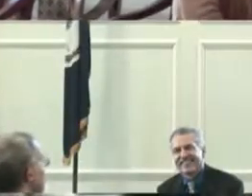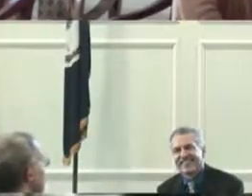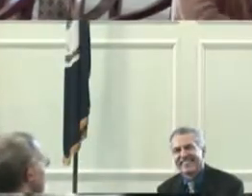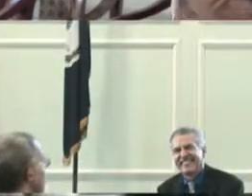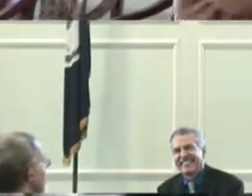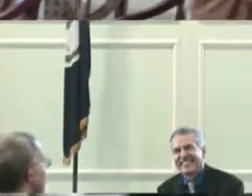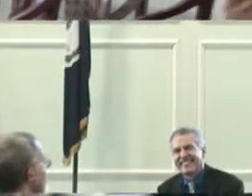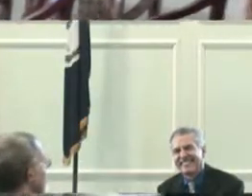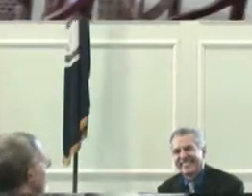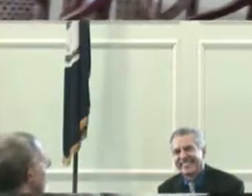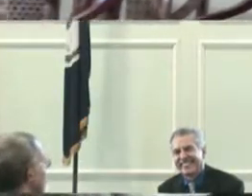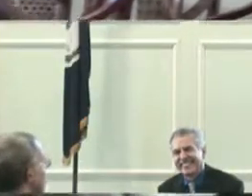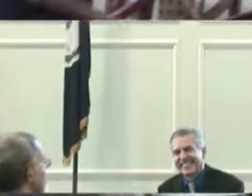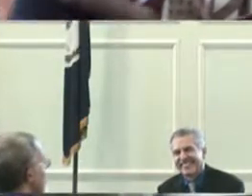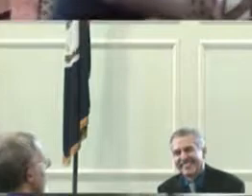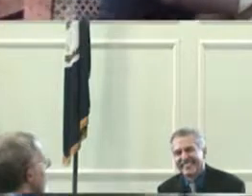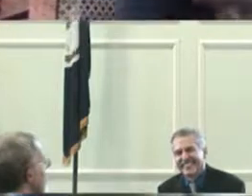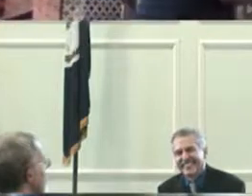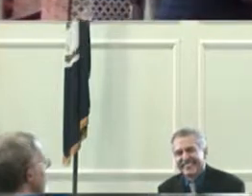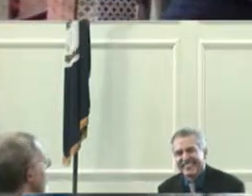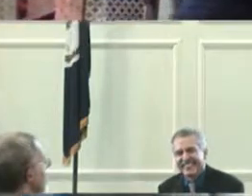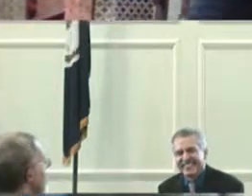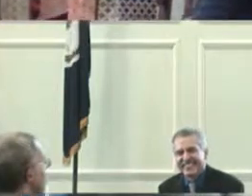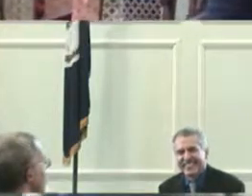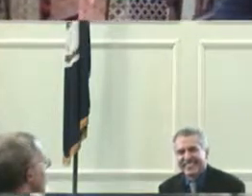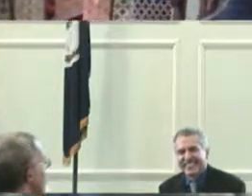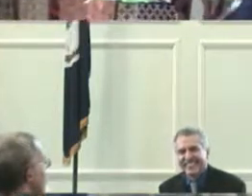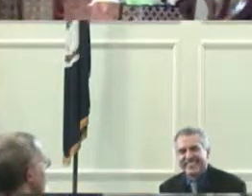Esther Opoku. Oh, this is for Sandra.